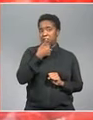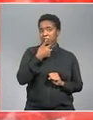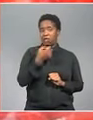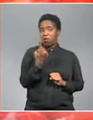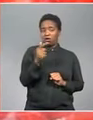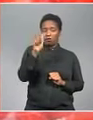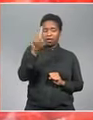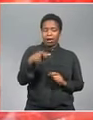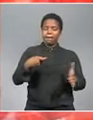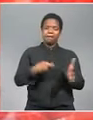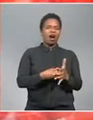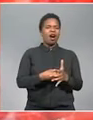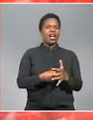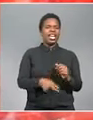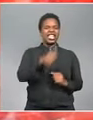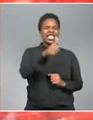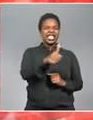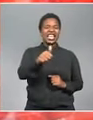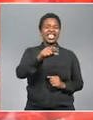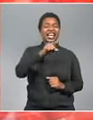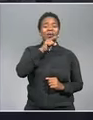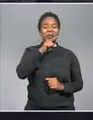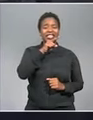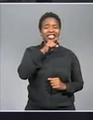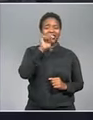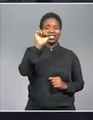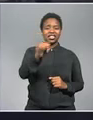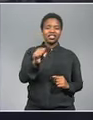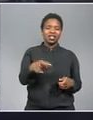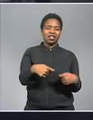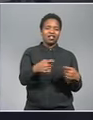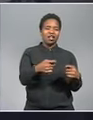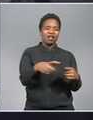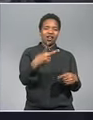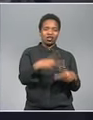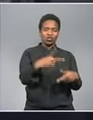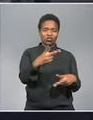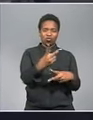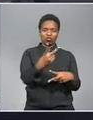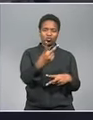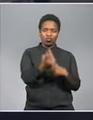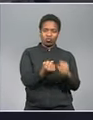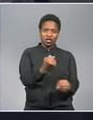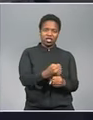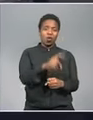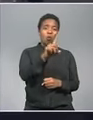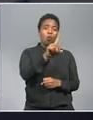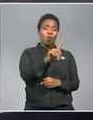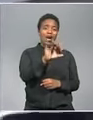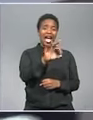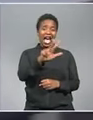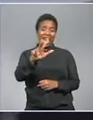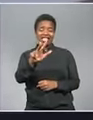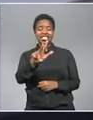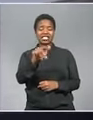holder who bought his seat for £66,000 sold it off the final 2 years for £138,000.